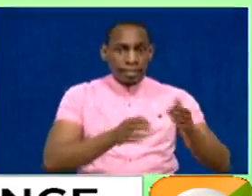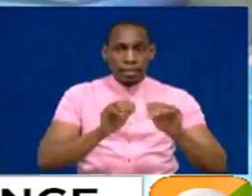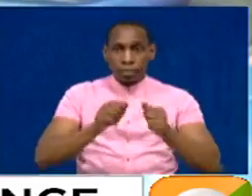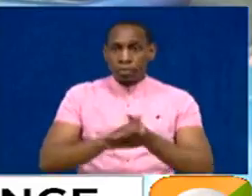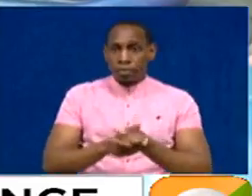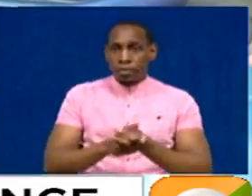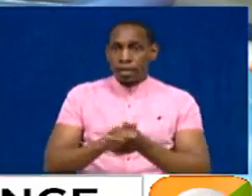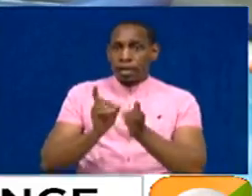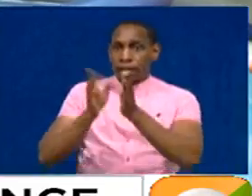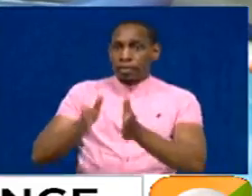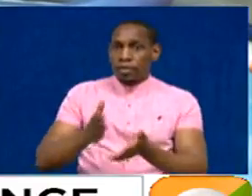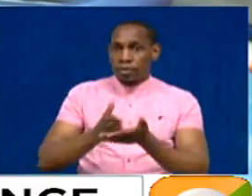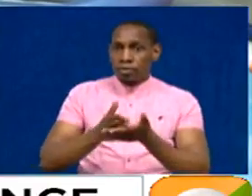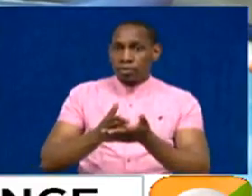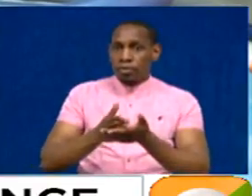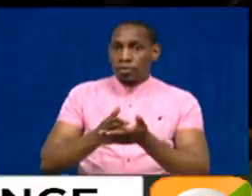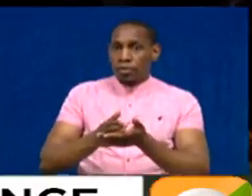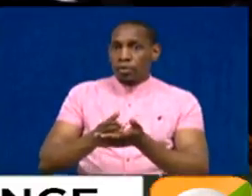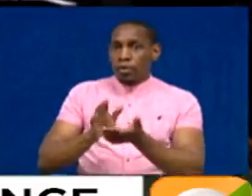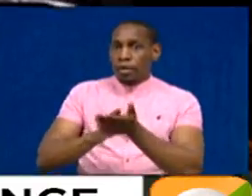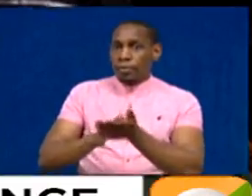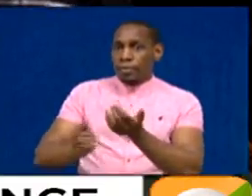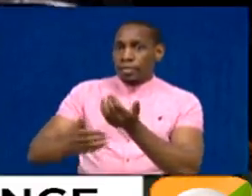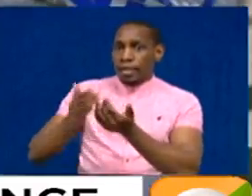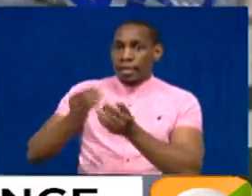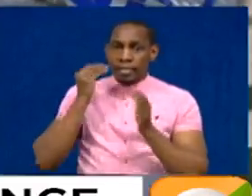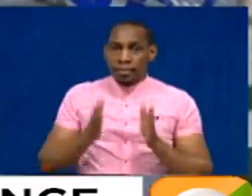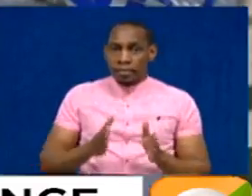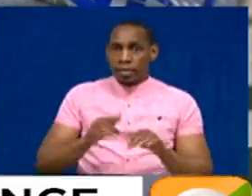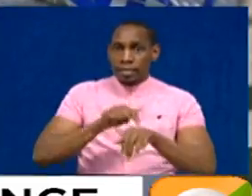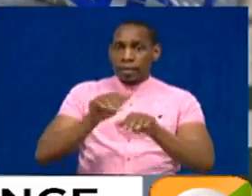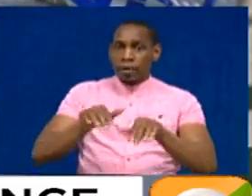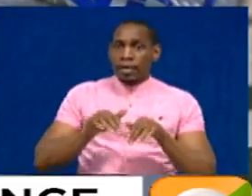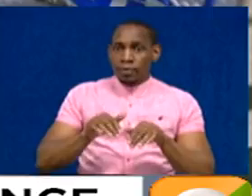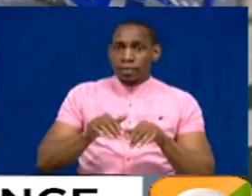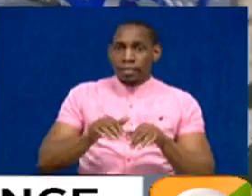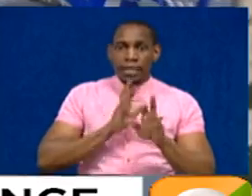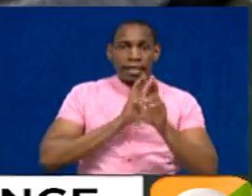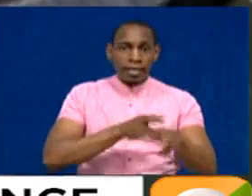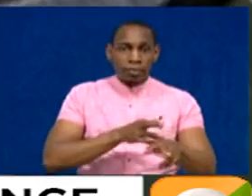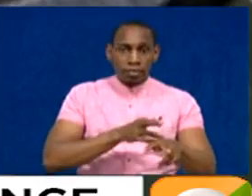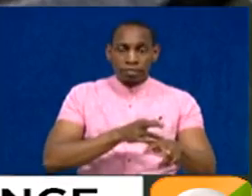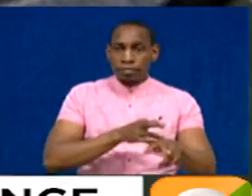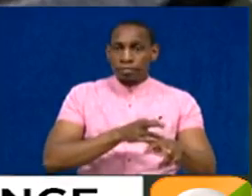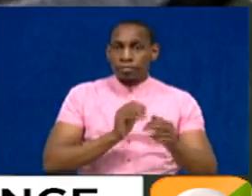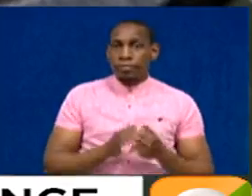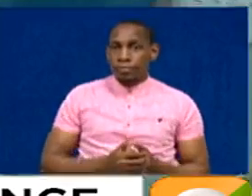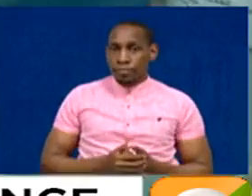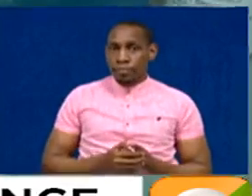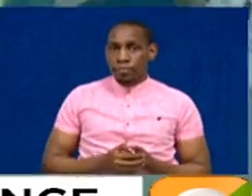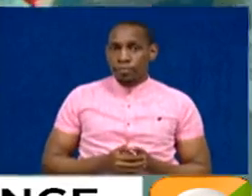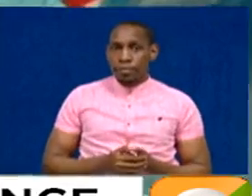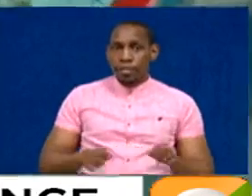sometimes pushes medical workers to subscribe empirical treatment to their patients as they await the antimicrobial resistant susceptibility